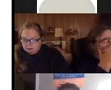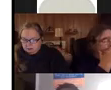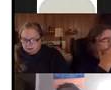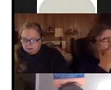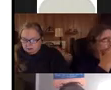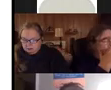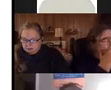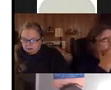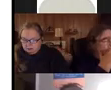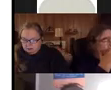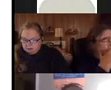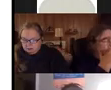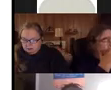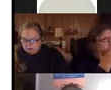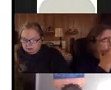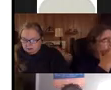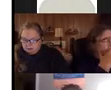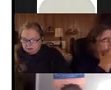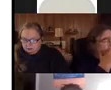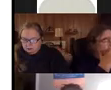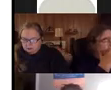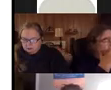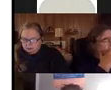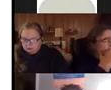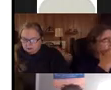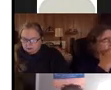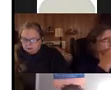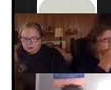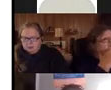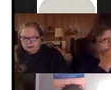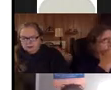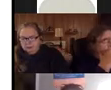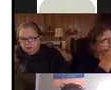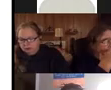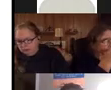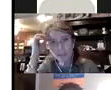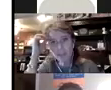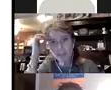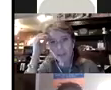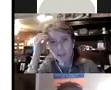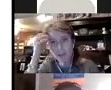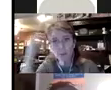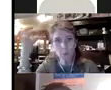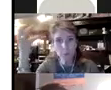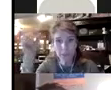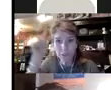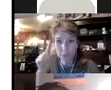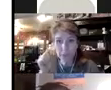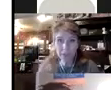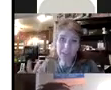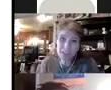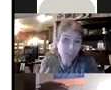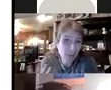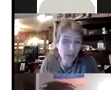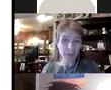Yeah. But thanks for sharing. Any other thoughts before we move to the next thing? I think I wanted to share